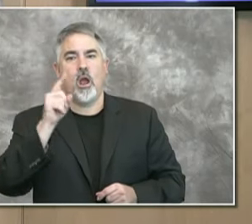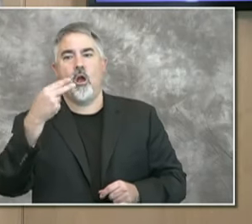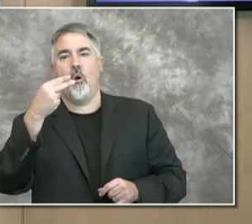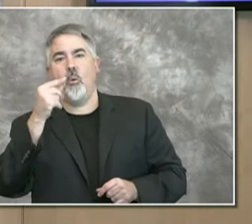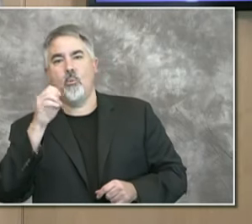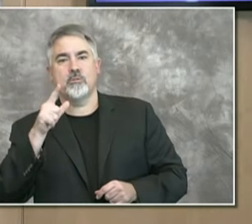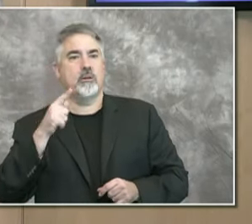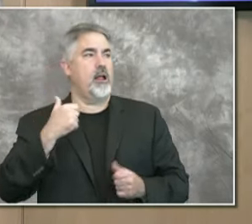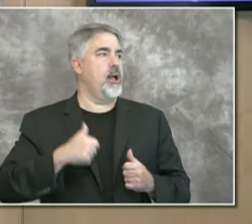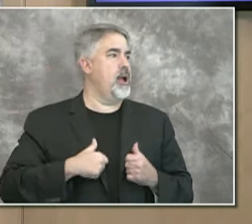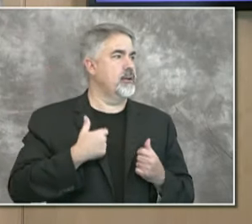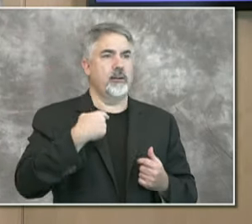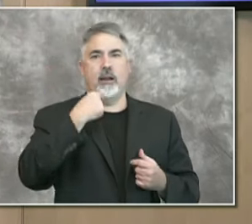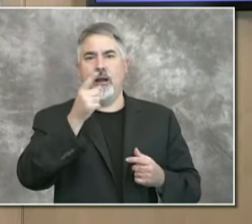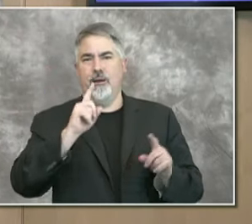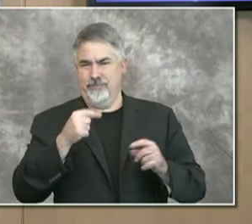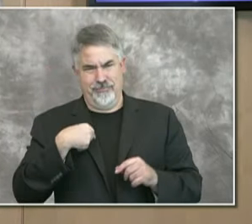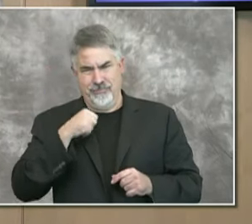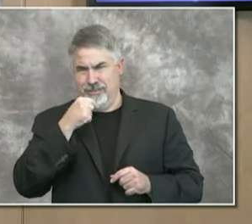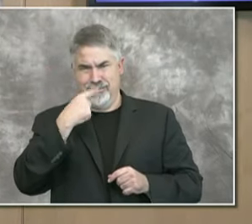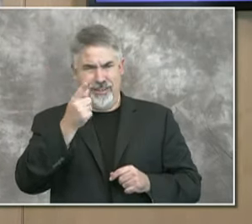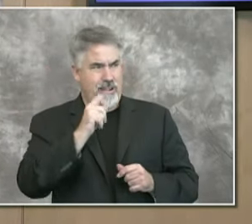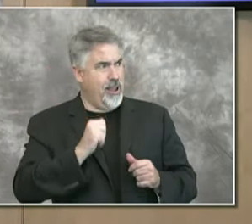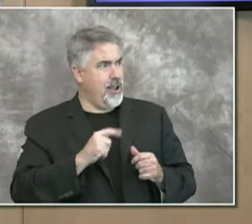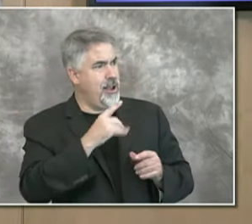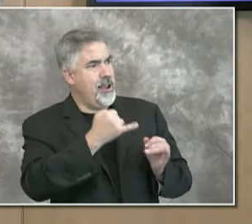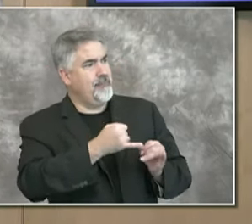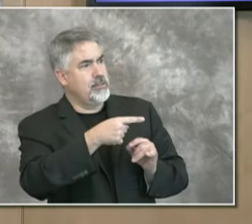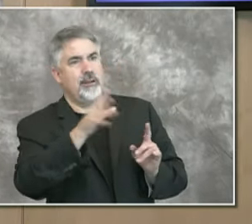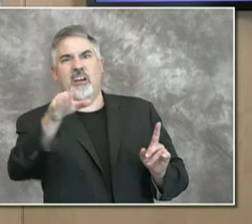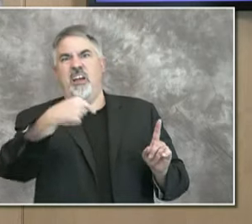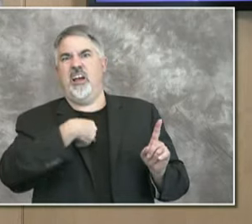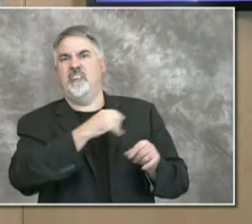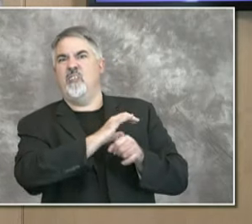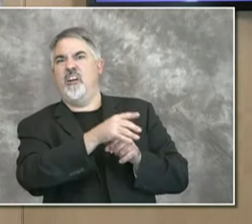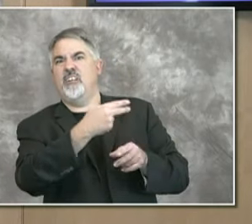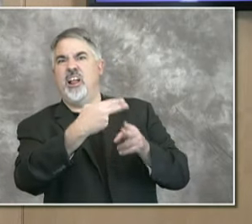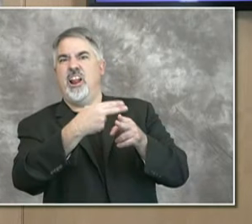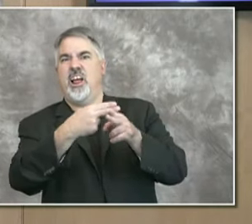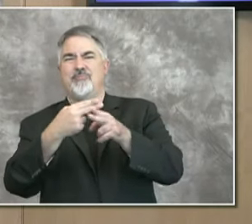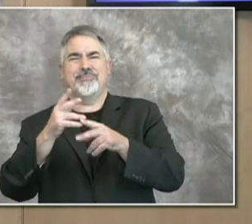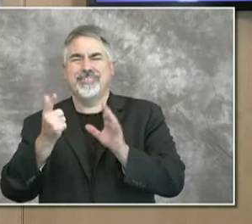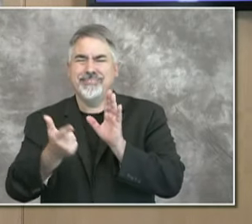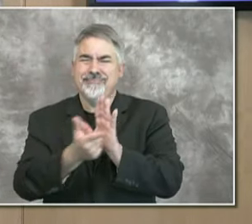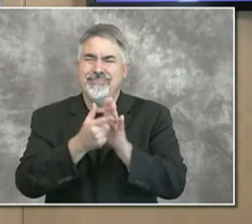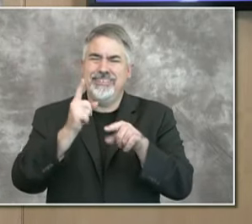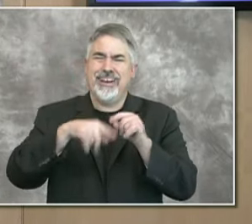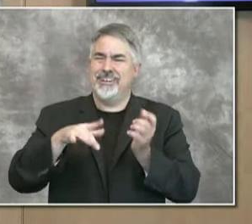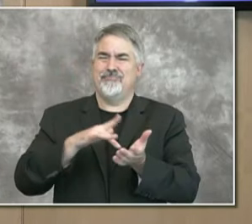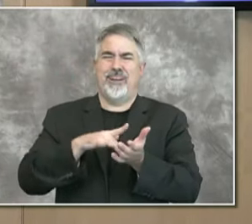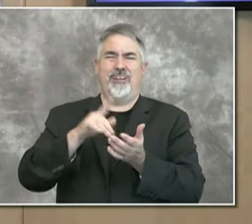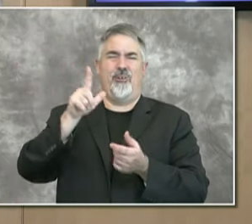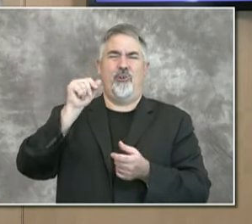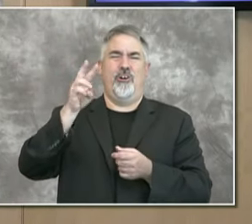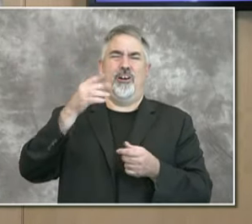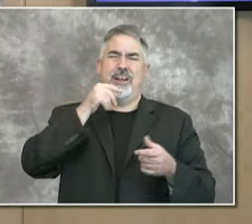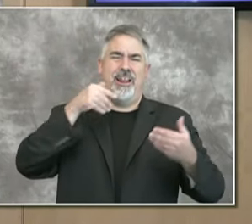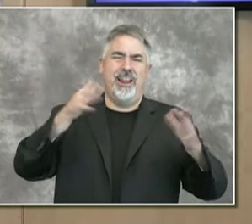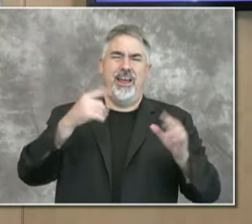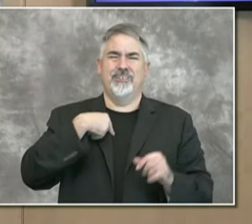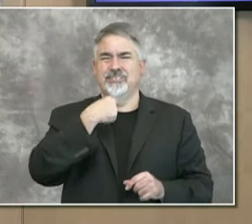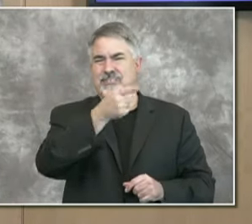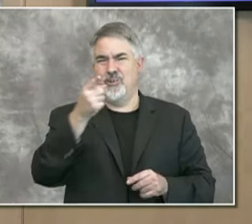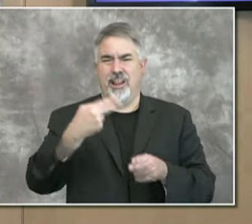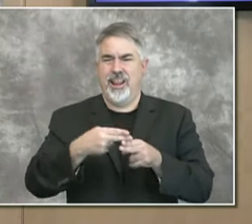address for individuals who are positive who are seeking care. That would be a horrific violation of their privacy. We would ask you to not do that